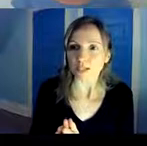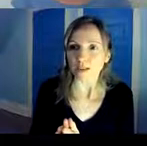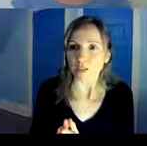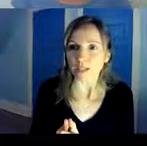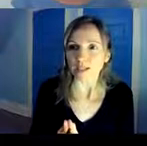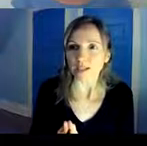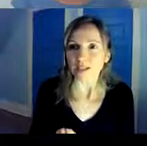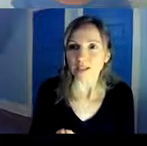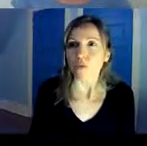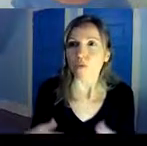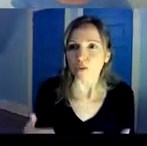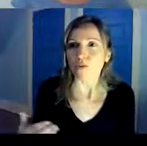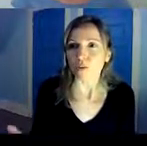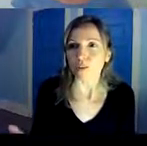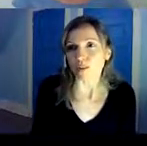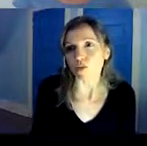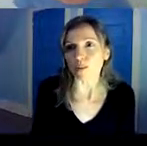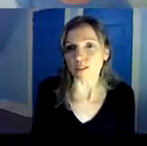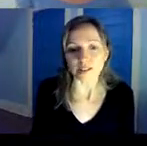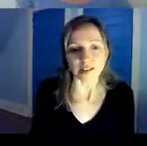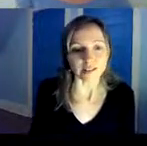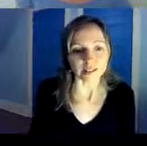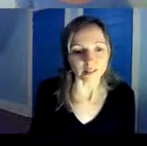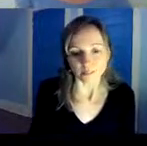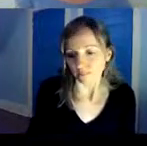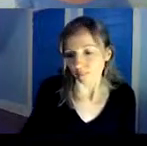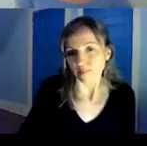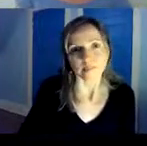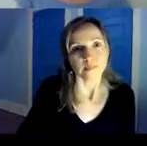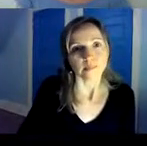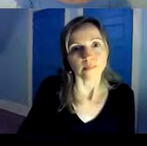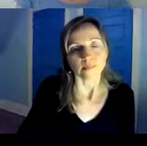you identify the plant, and you also know that you're contributing to science.